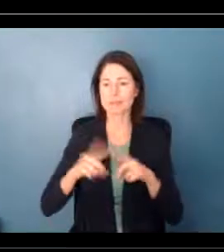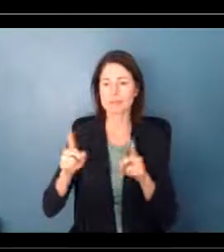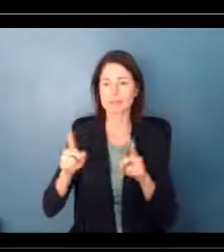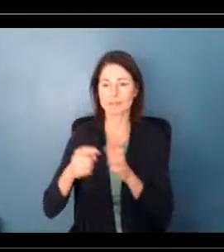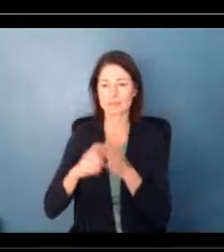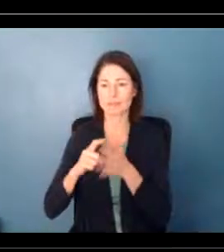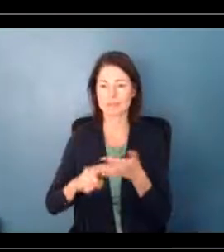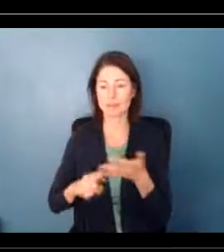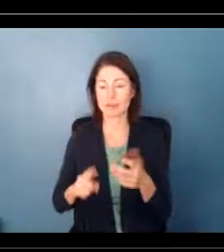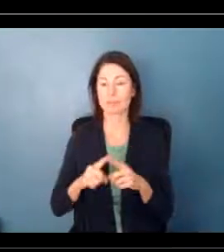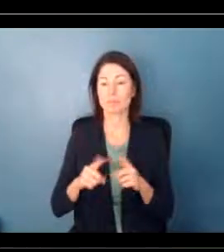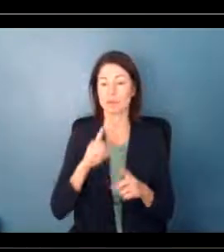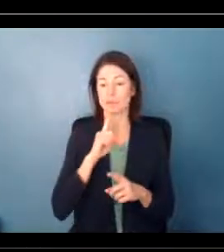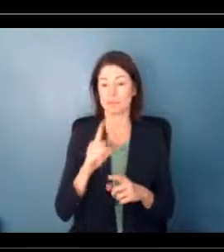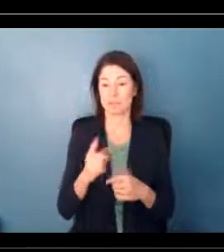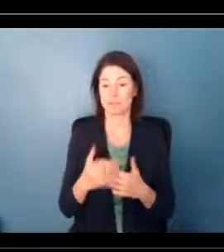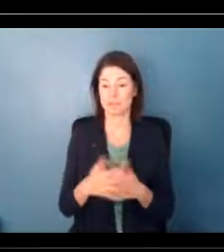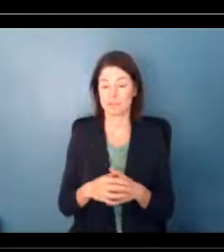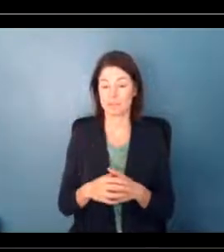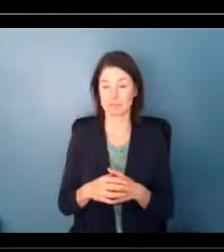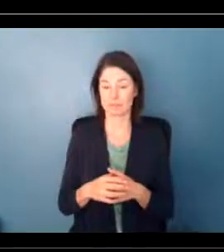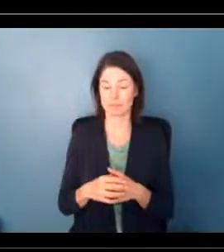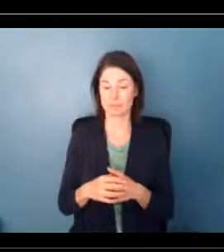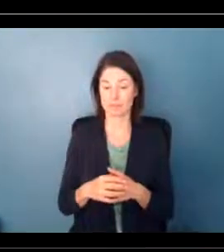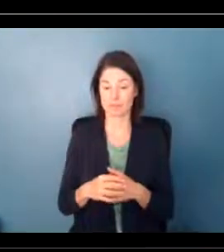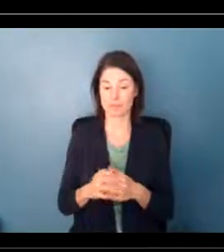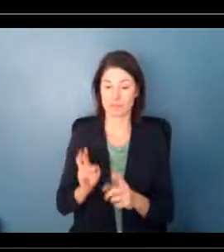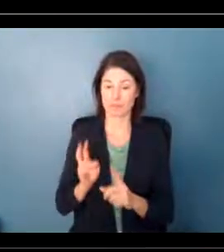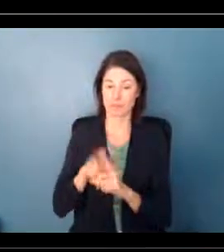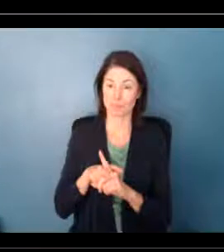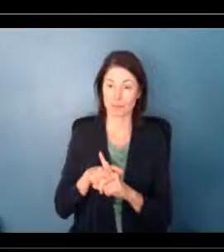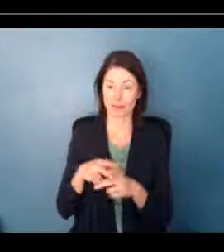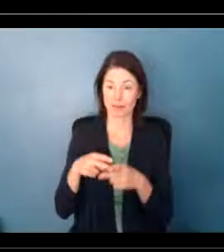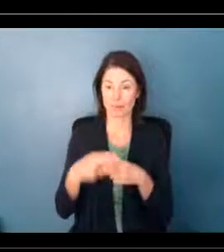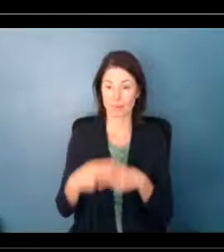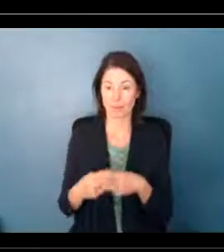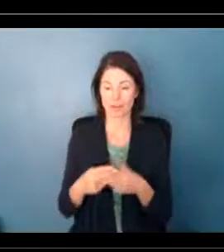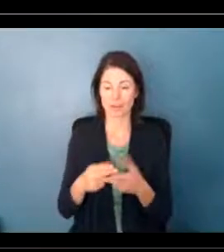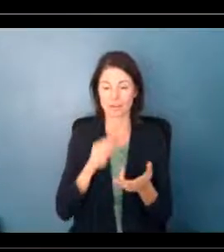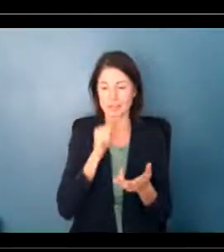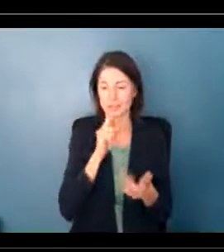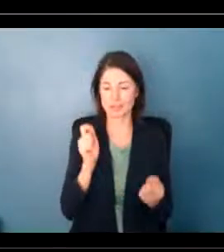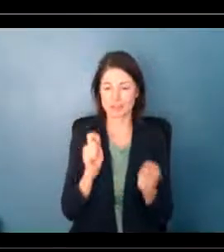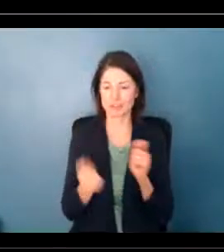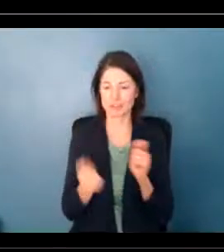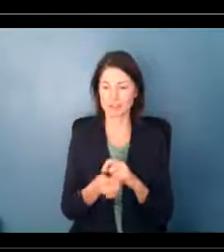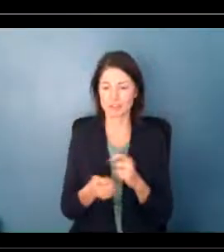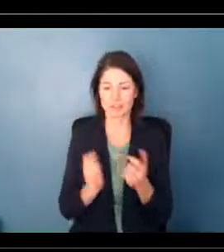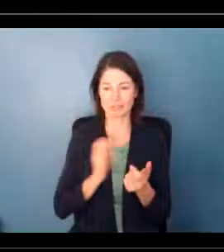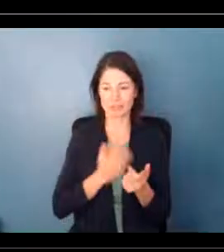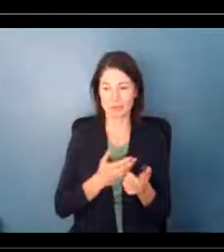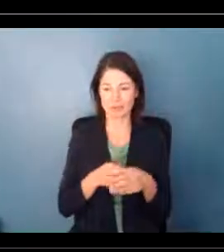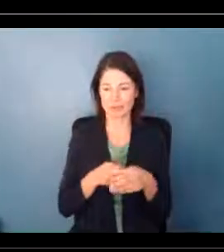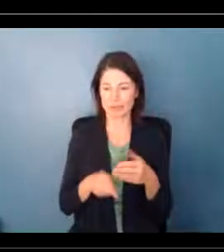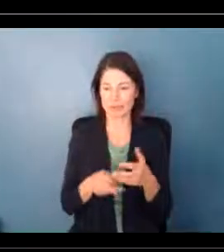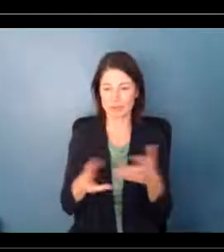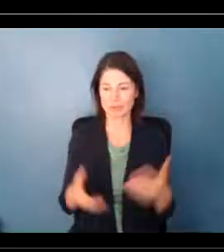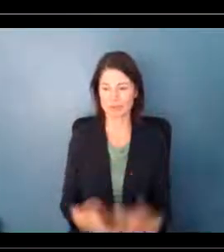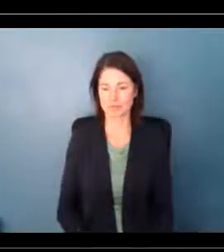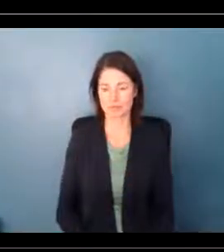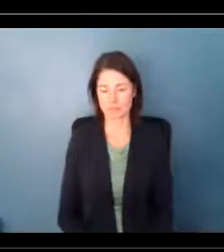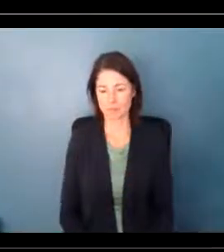end of the day, applying weights didn't really move the needle. But we may have some comments from